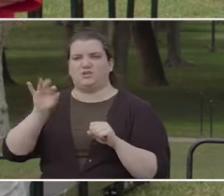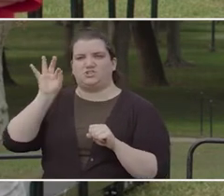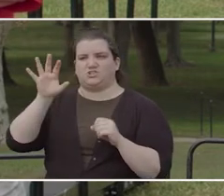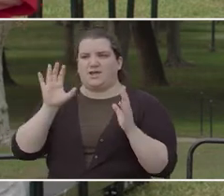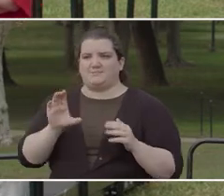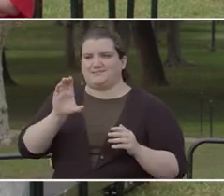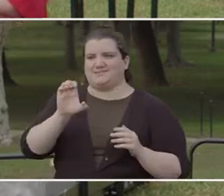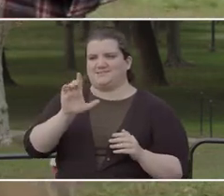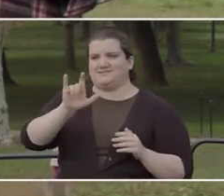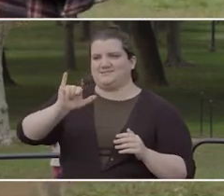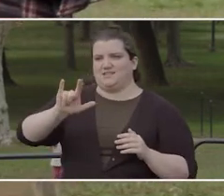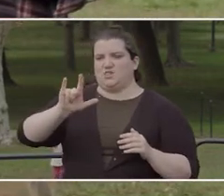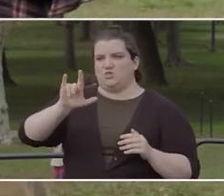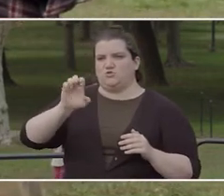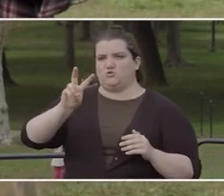Lewis.